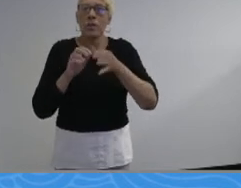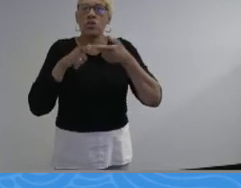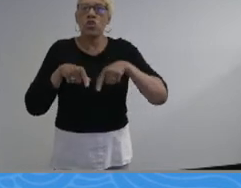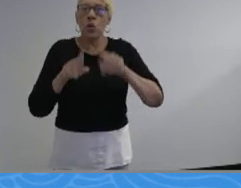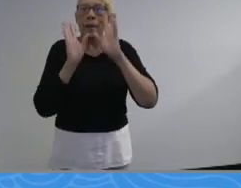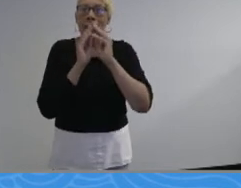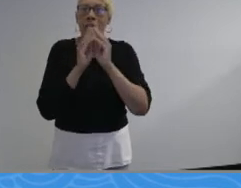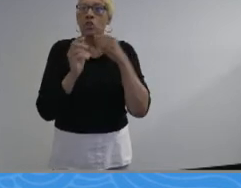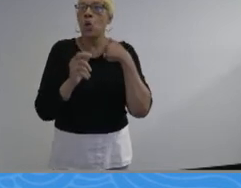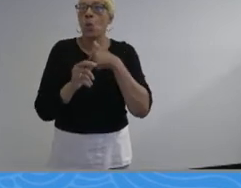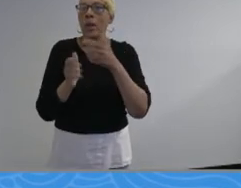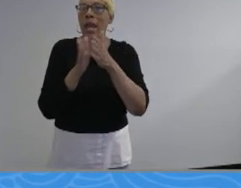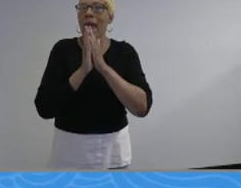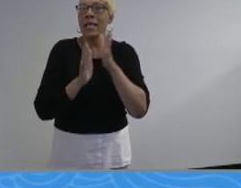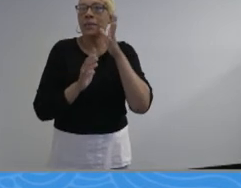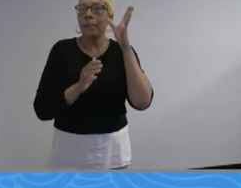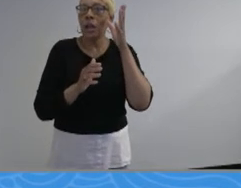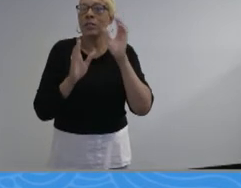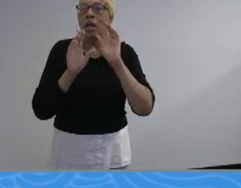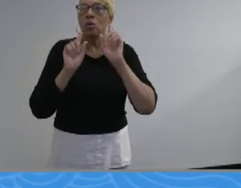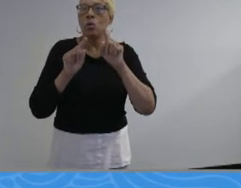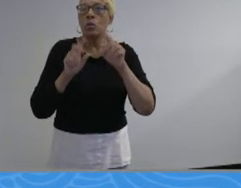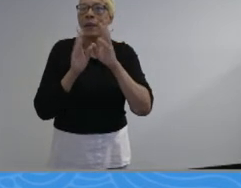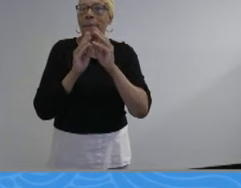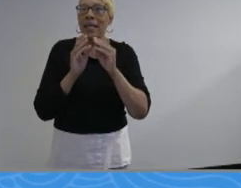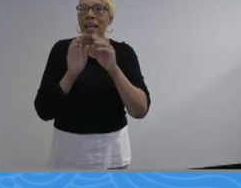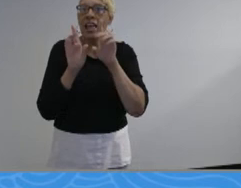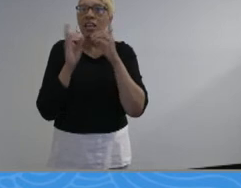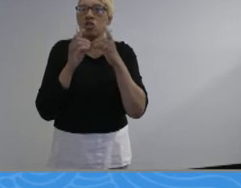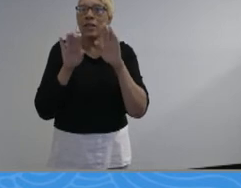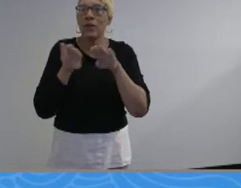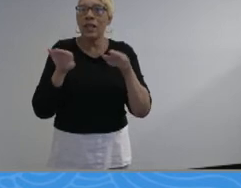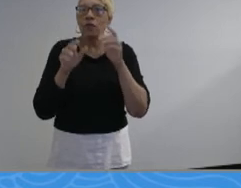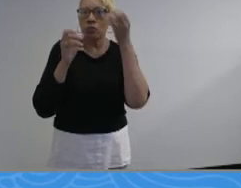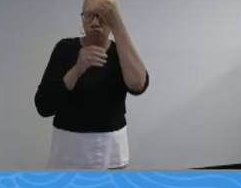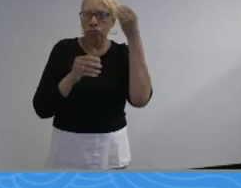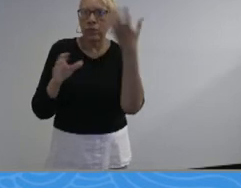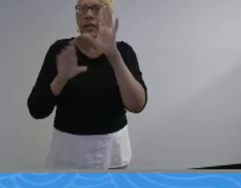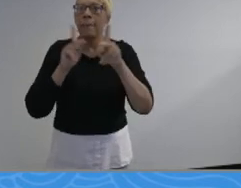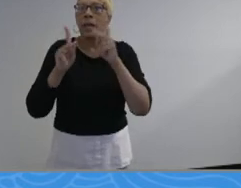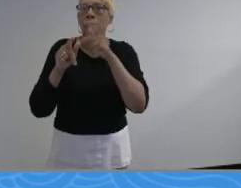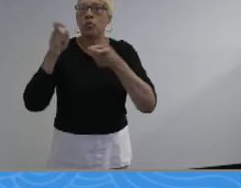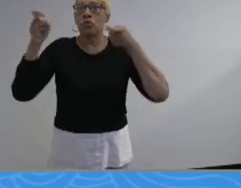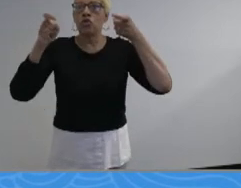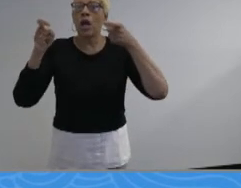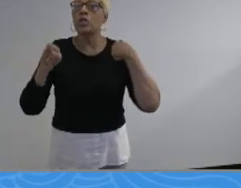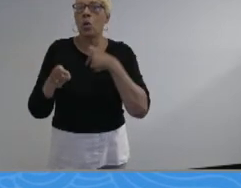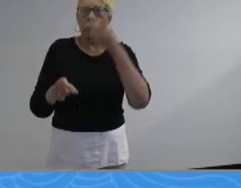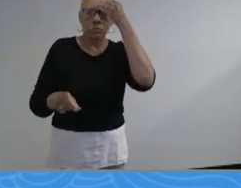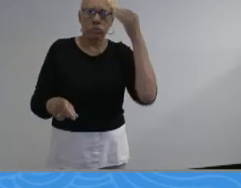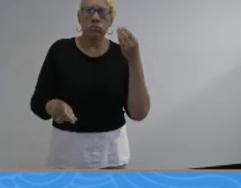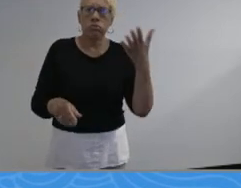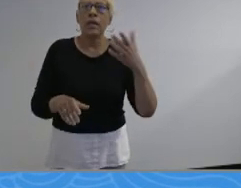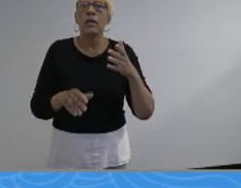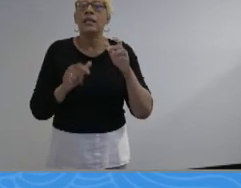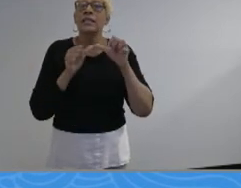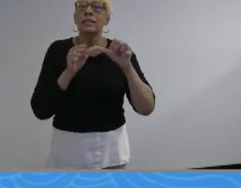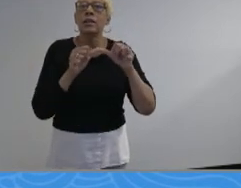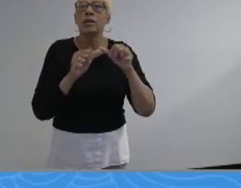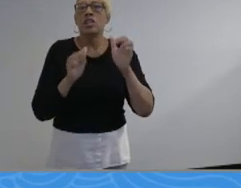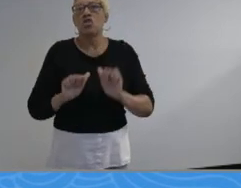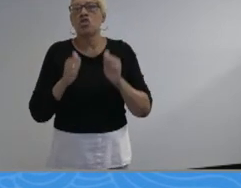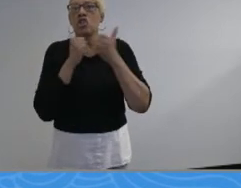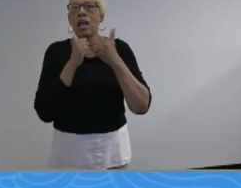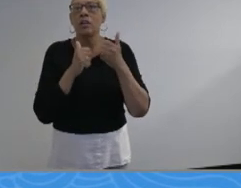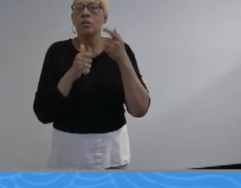as parents who participate in meetings at the district level have notified the people in charge. We have let them know of the existing challenges for the inclusion of parents